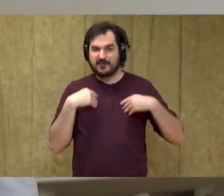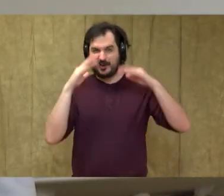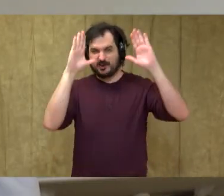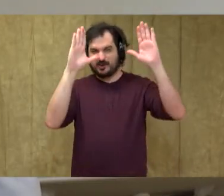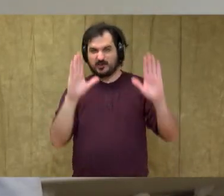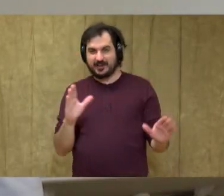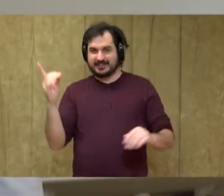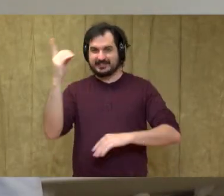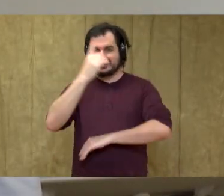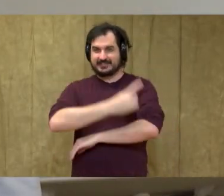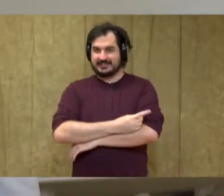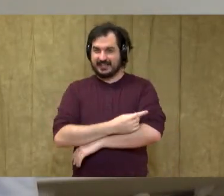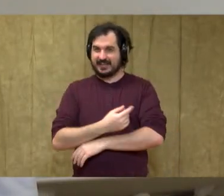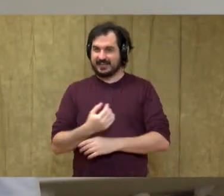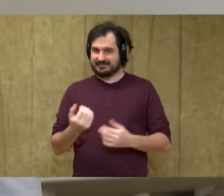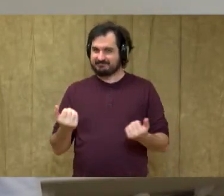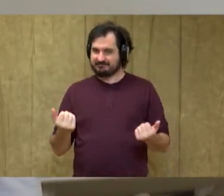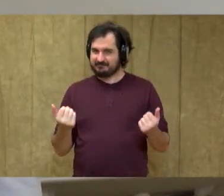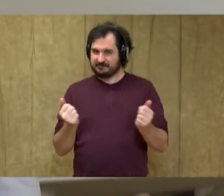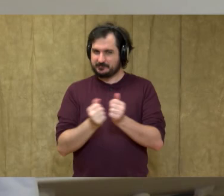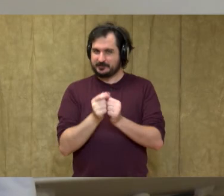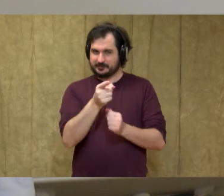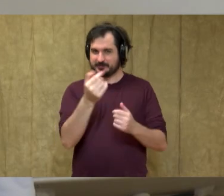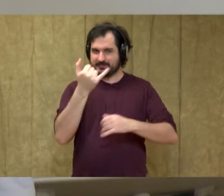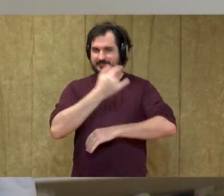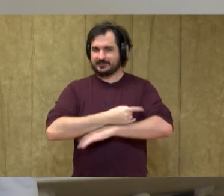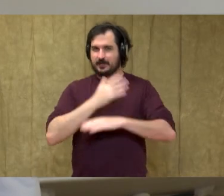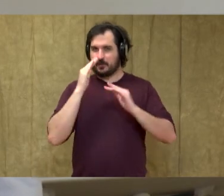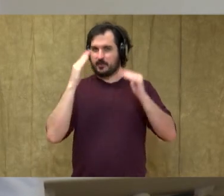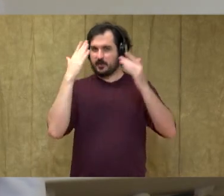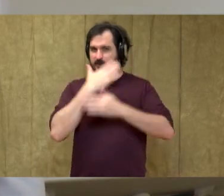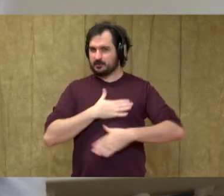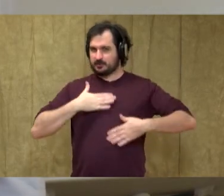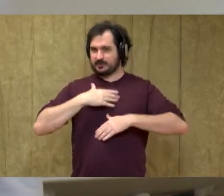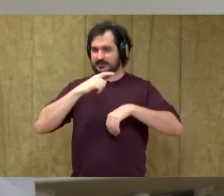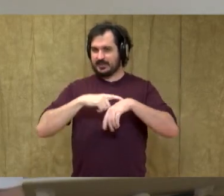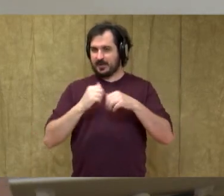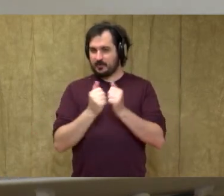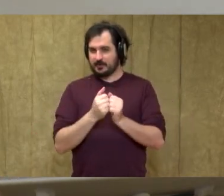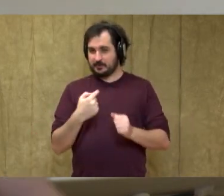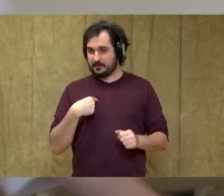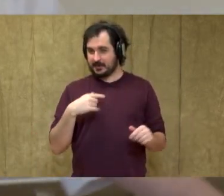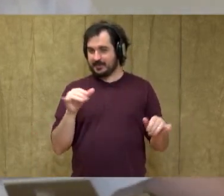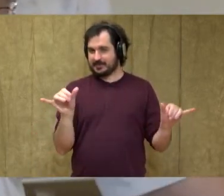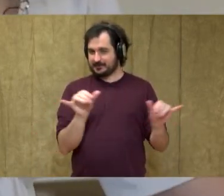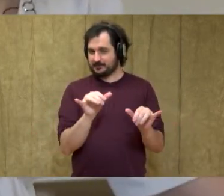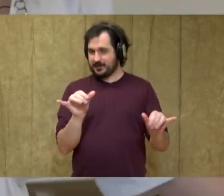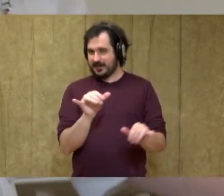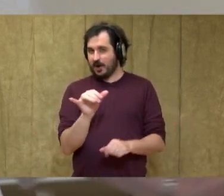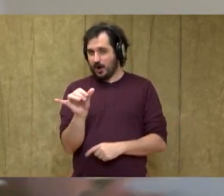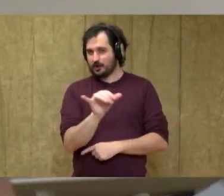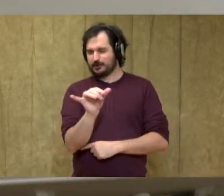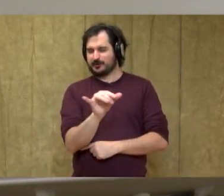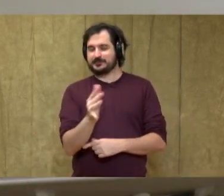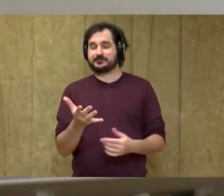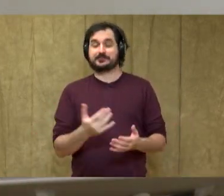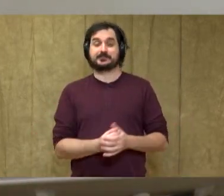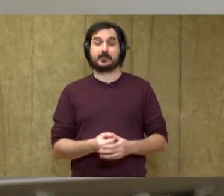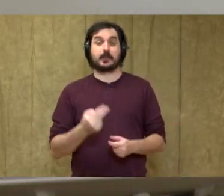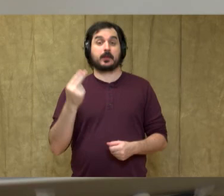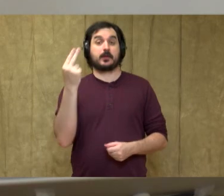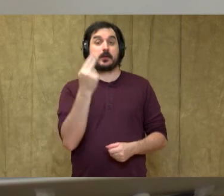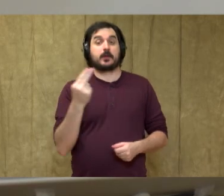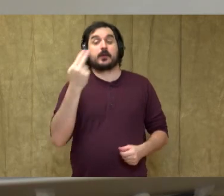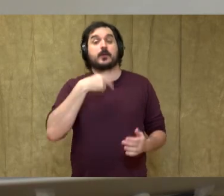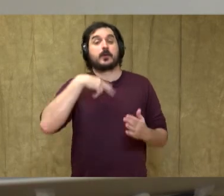today, and I hope that you've enjoyed your time with me as well. On Thursday, we're going to read a passage